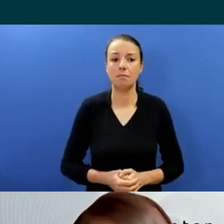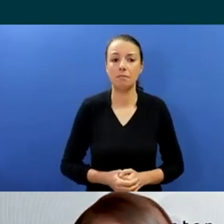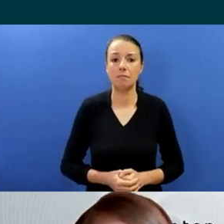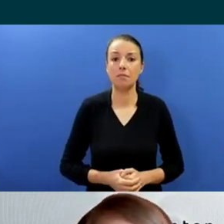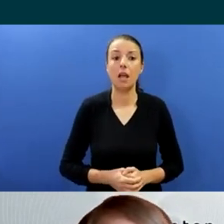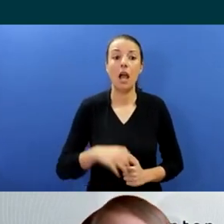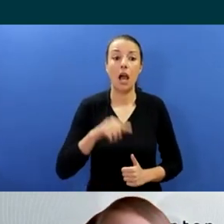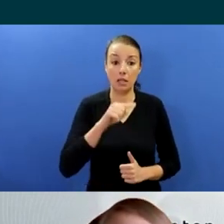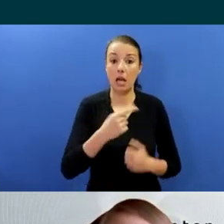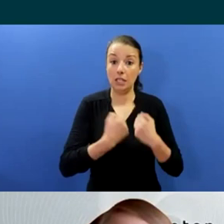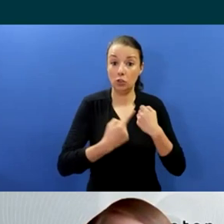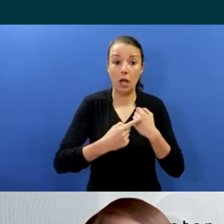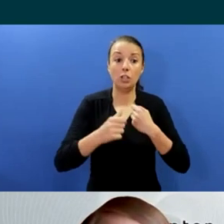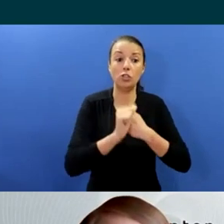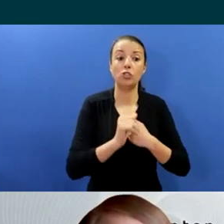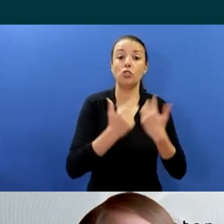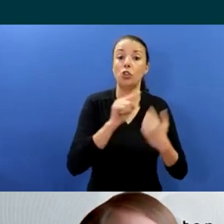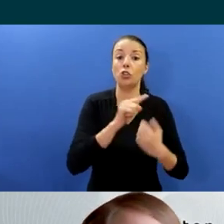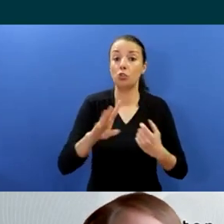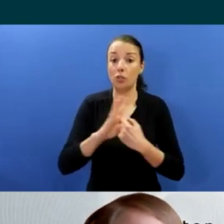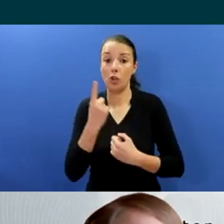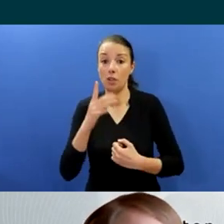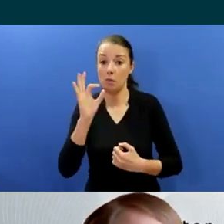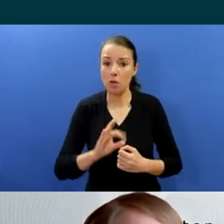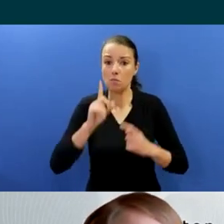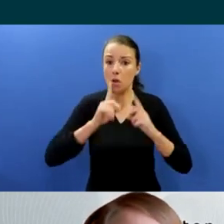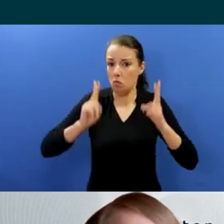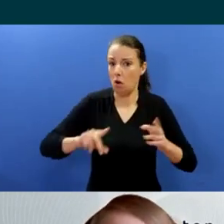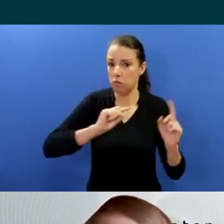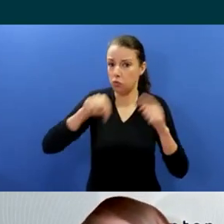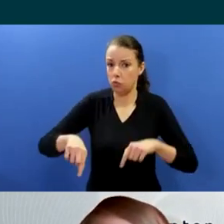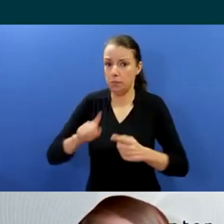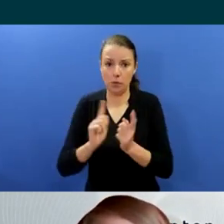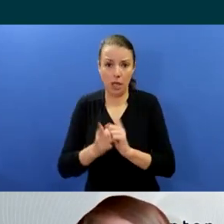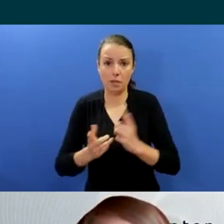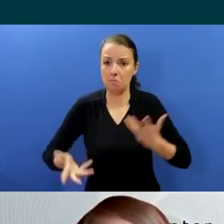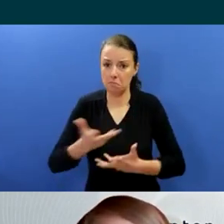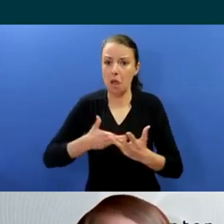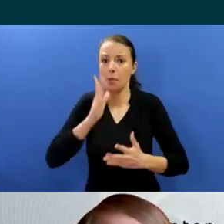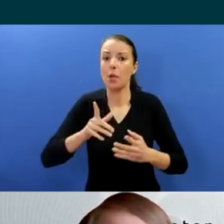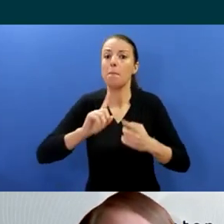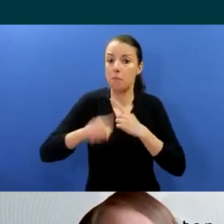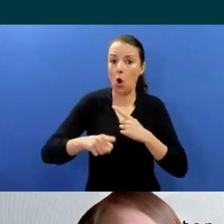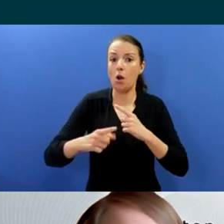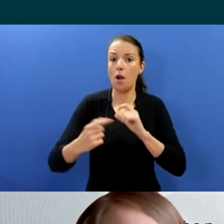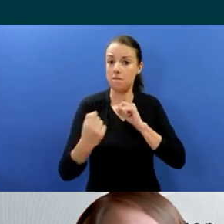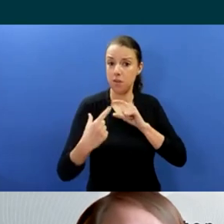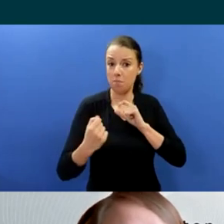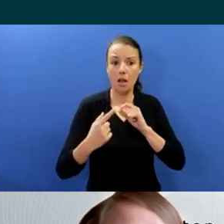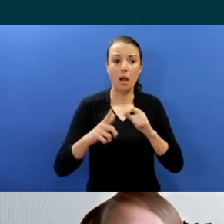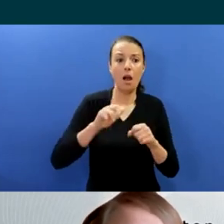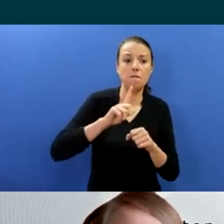the events. And after the events, we received feedback from 12 to